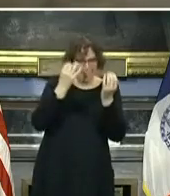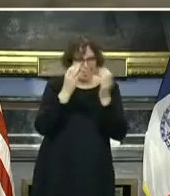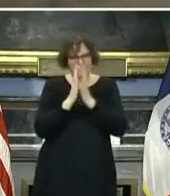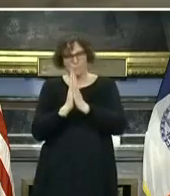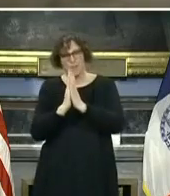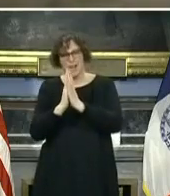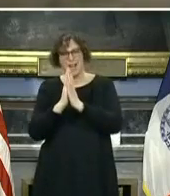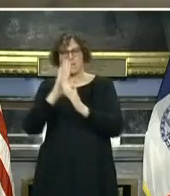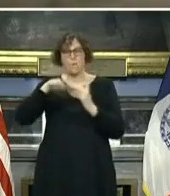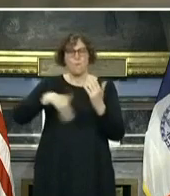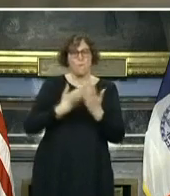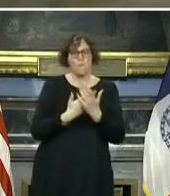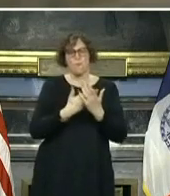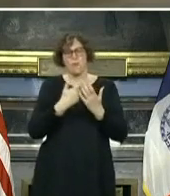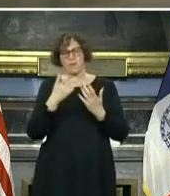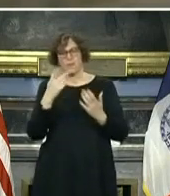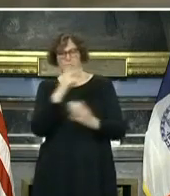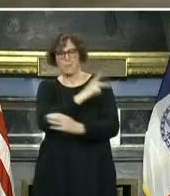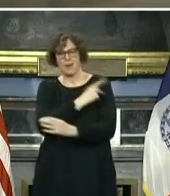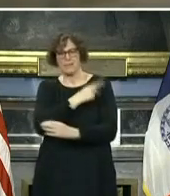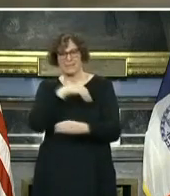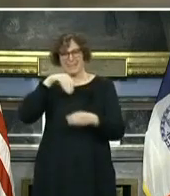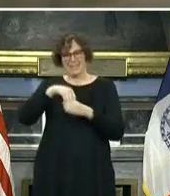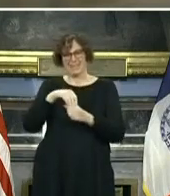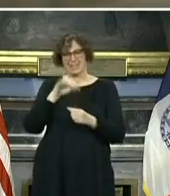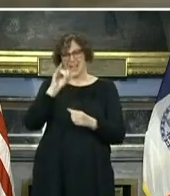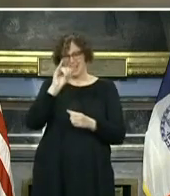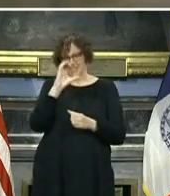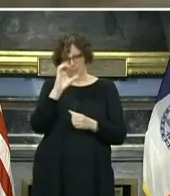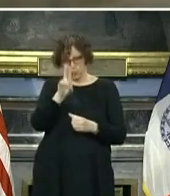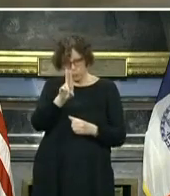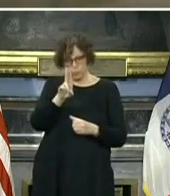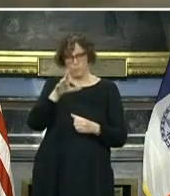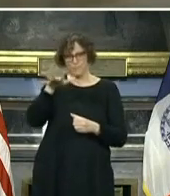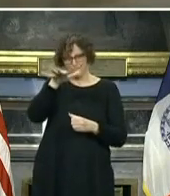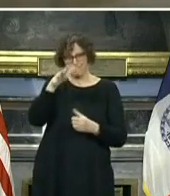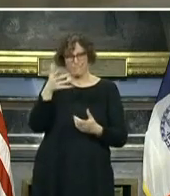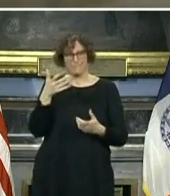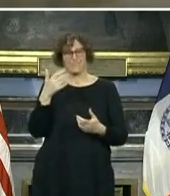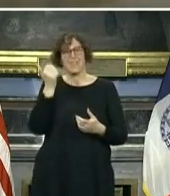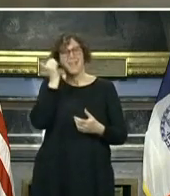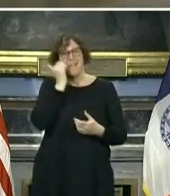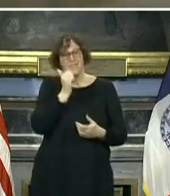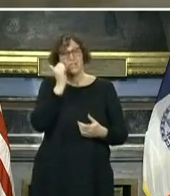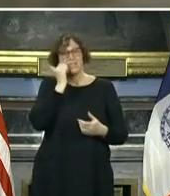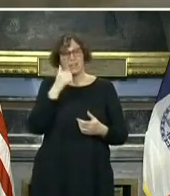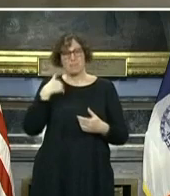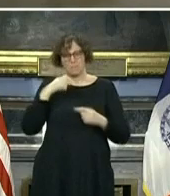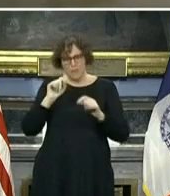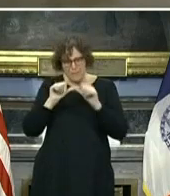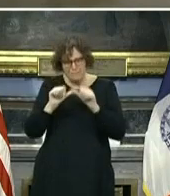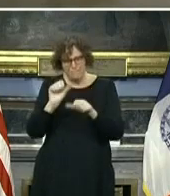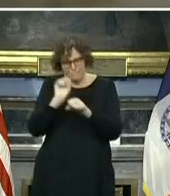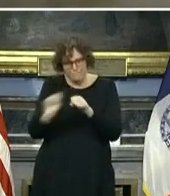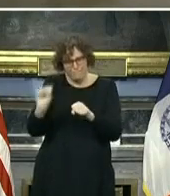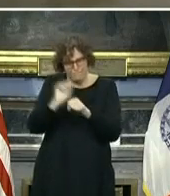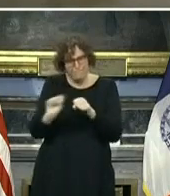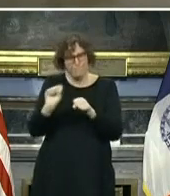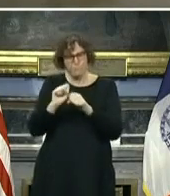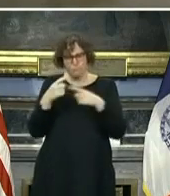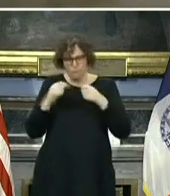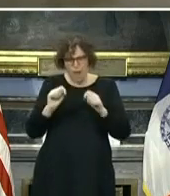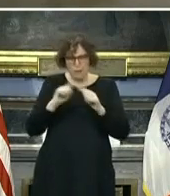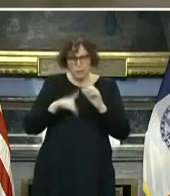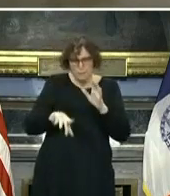up every day to reduce the number of lives lost and more good news of people getting extubated, going